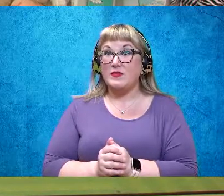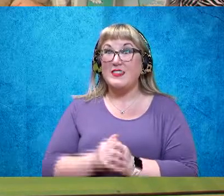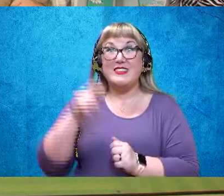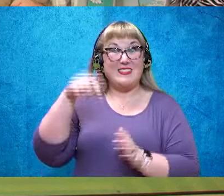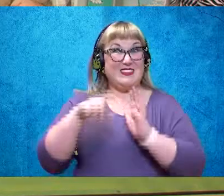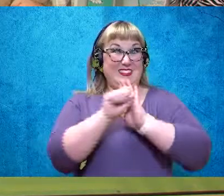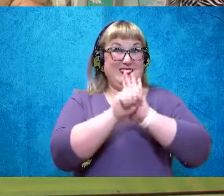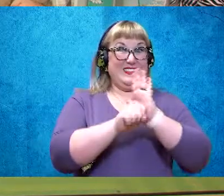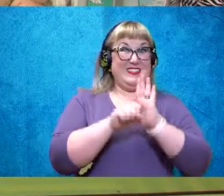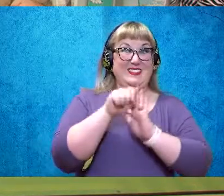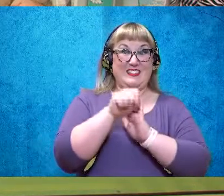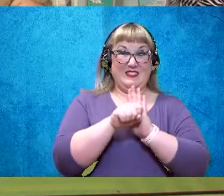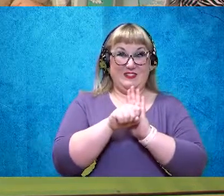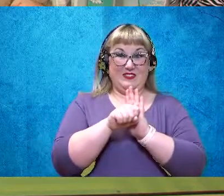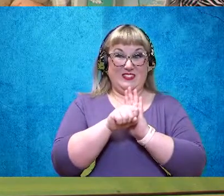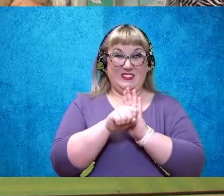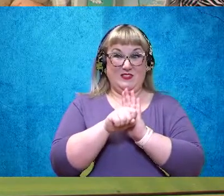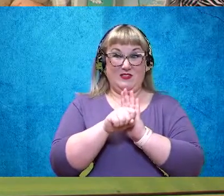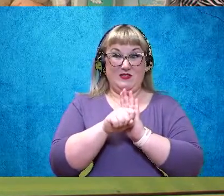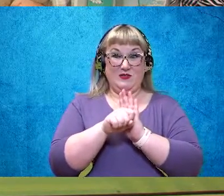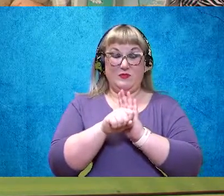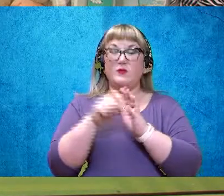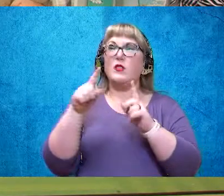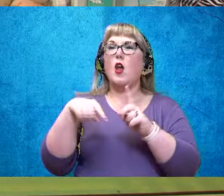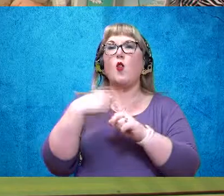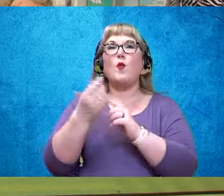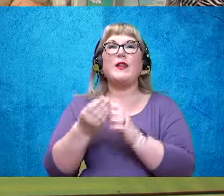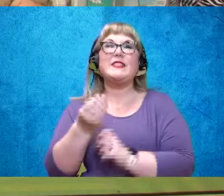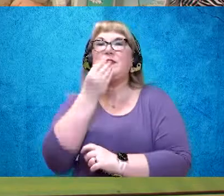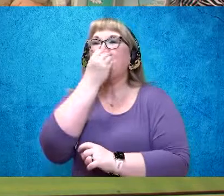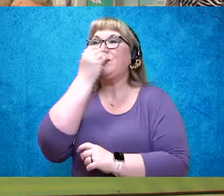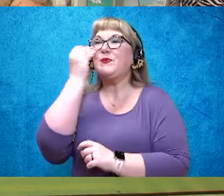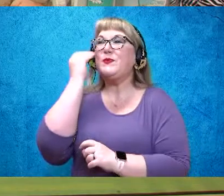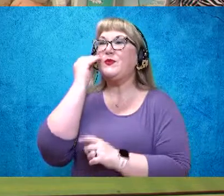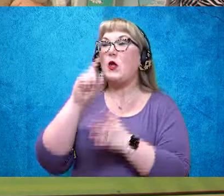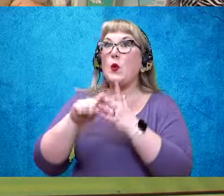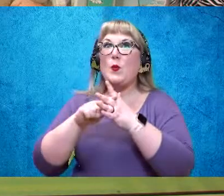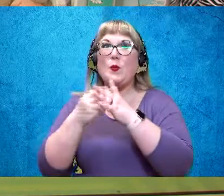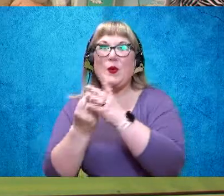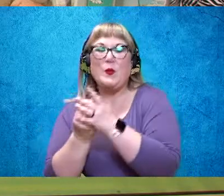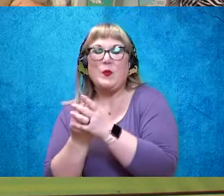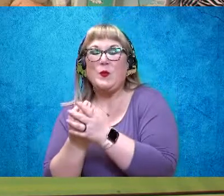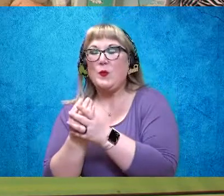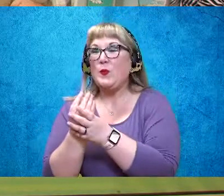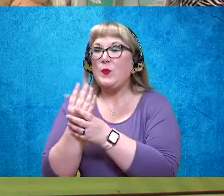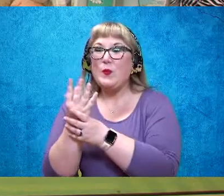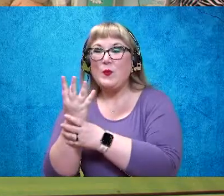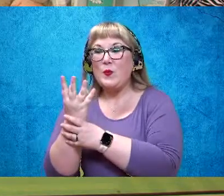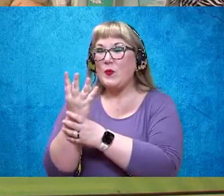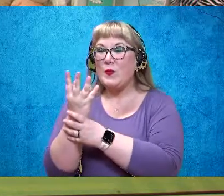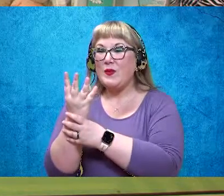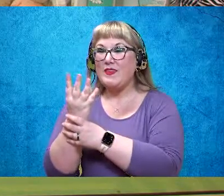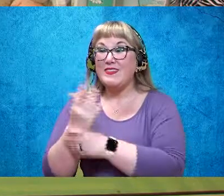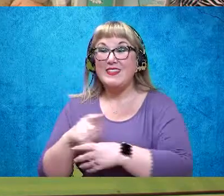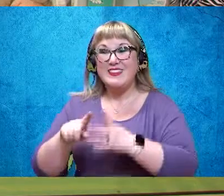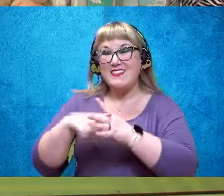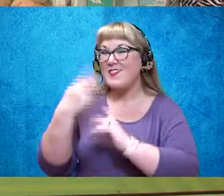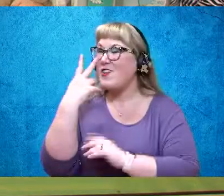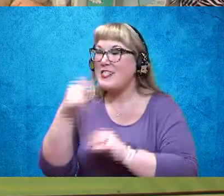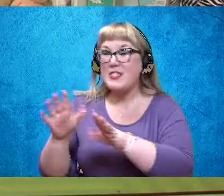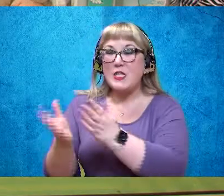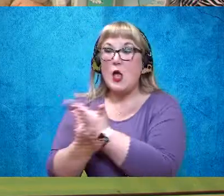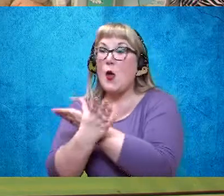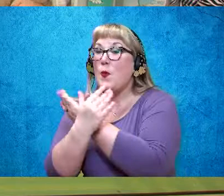this season is when the flowers begin to grow. We start to see the